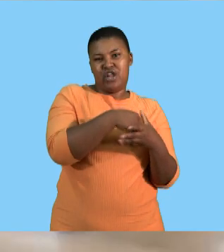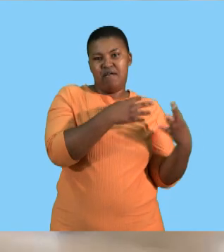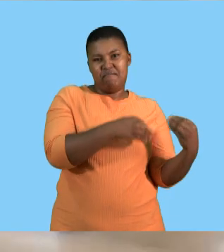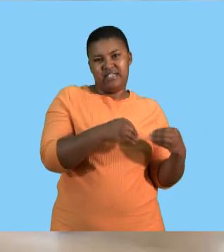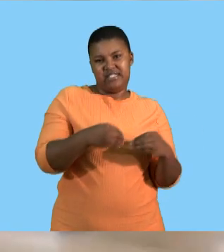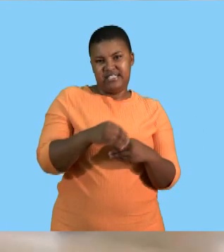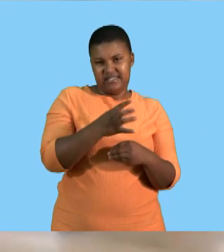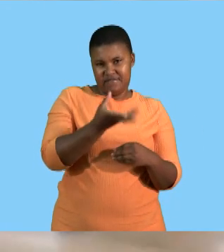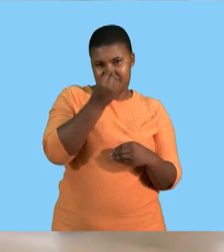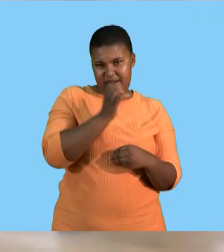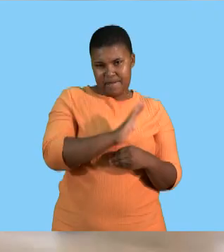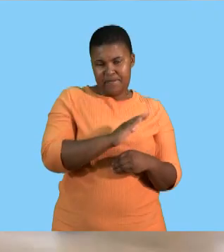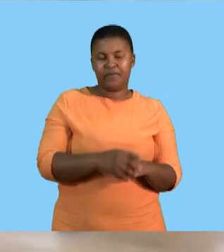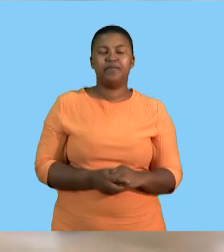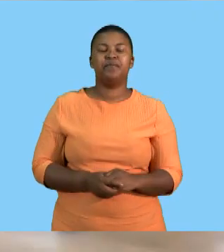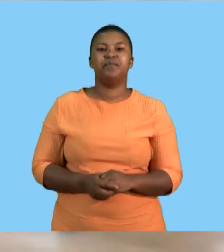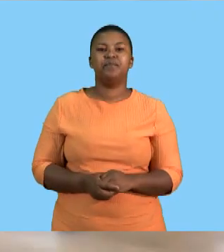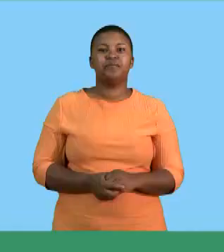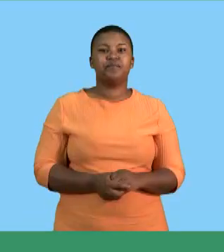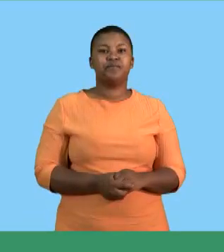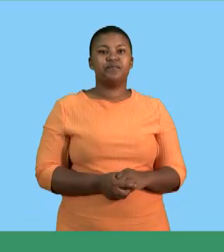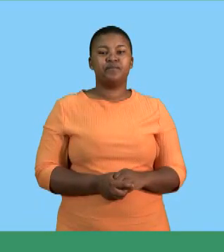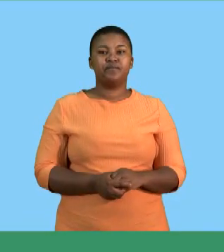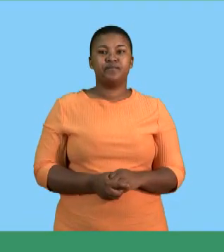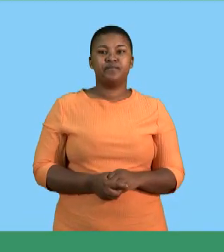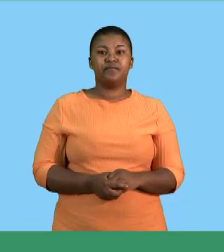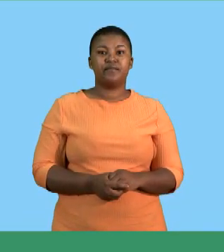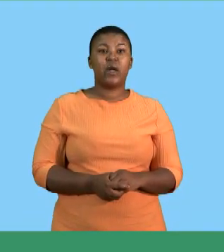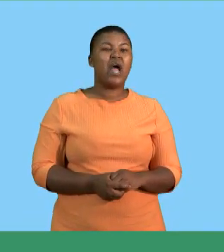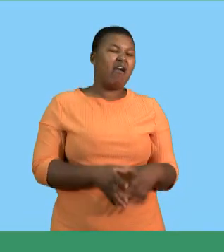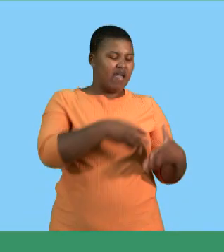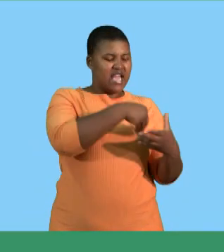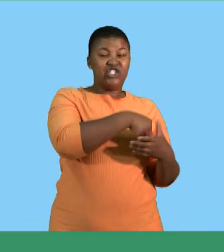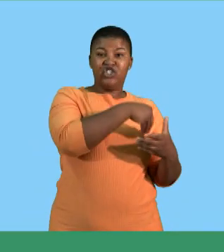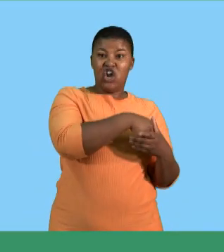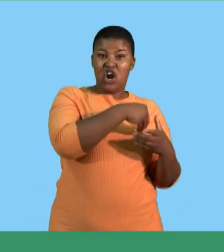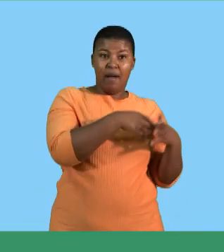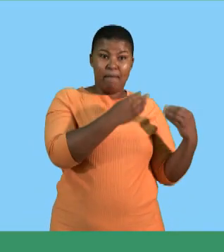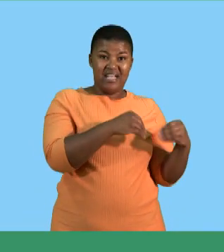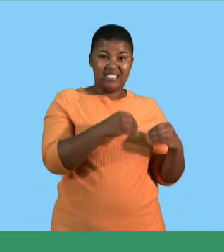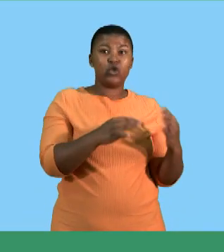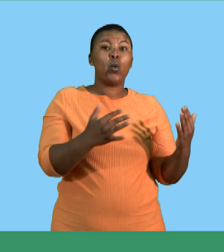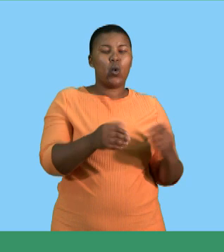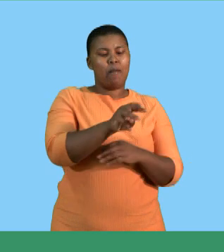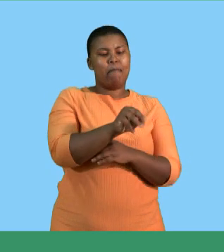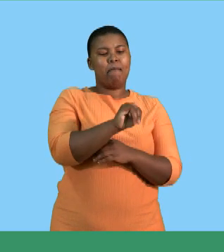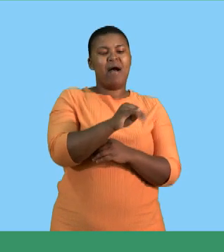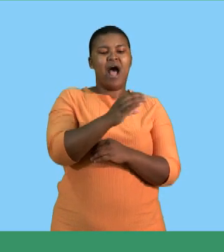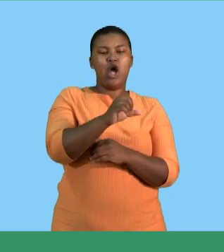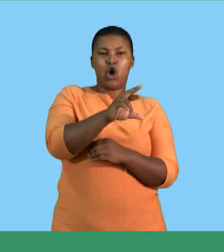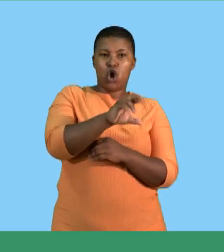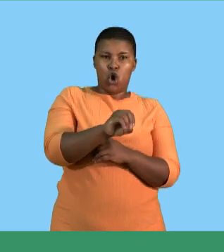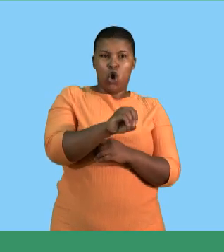internal environment of the business, or more correctly stated, the micro environment of the business.